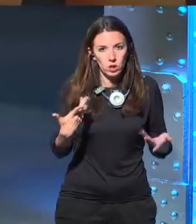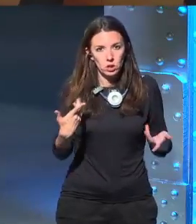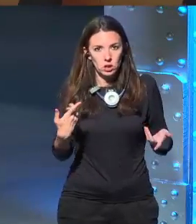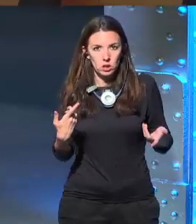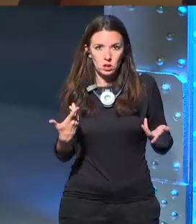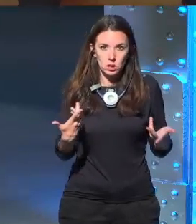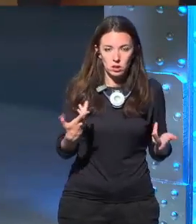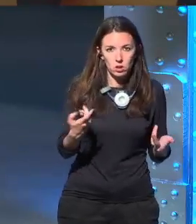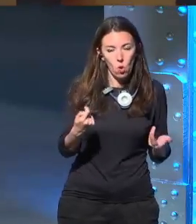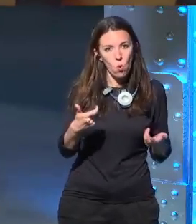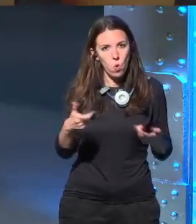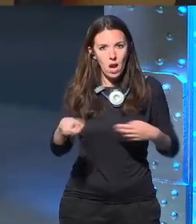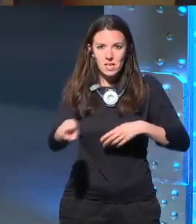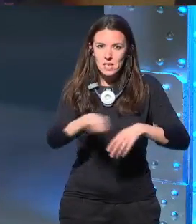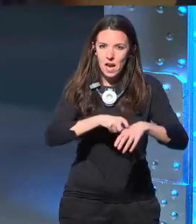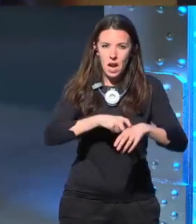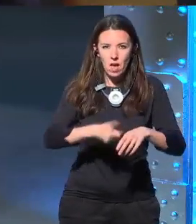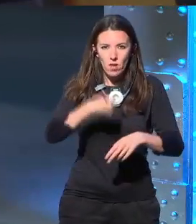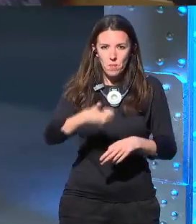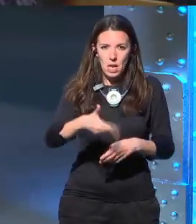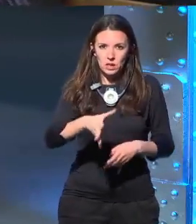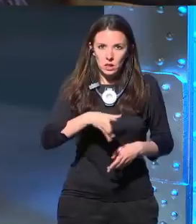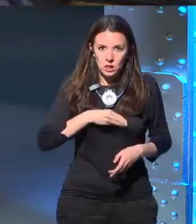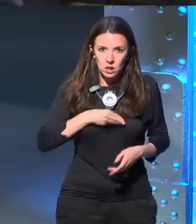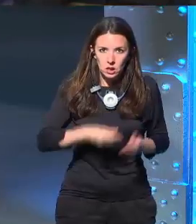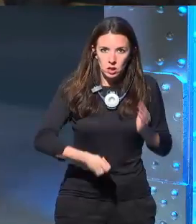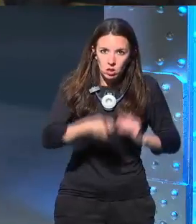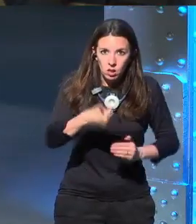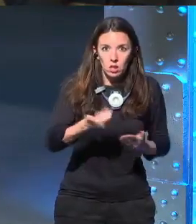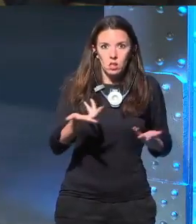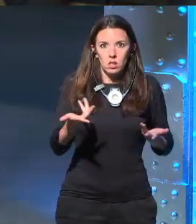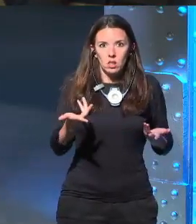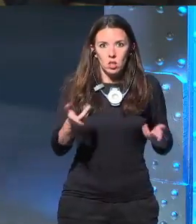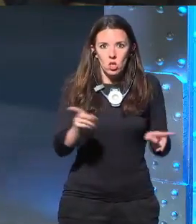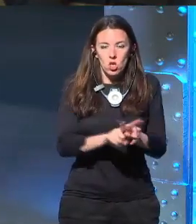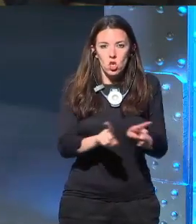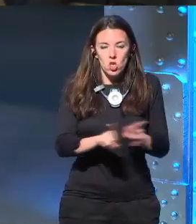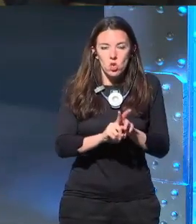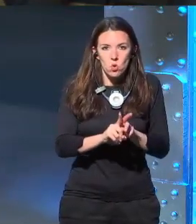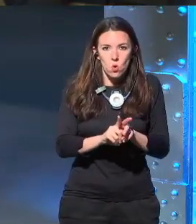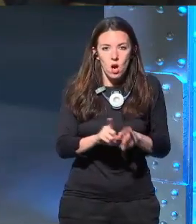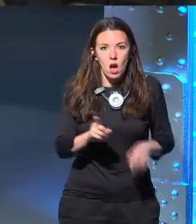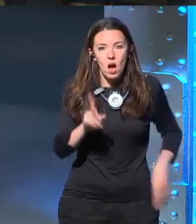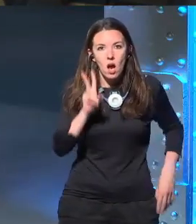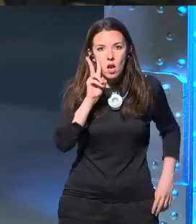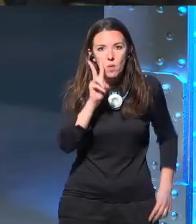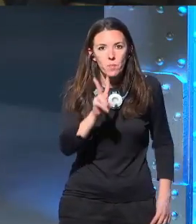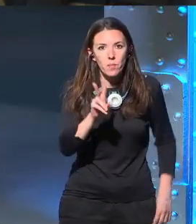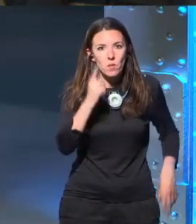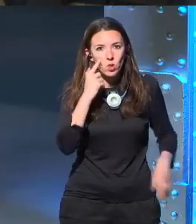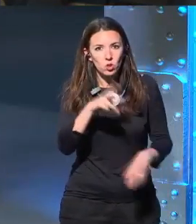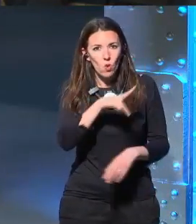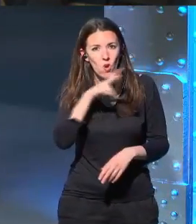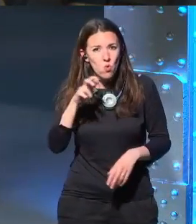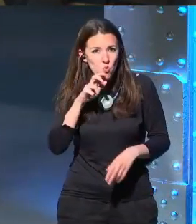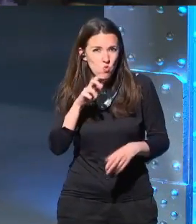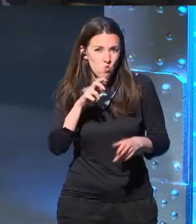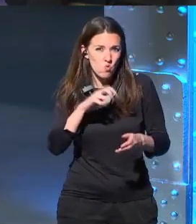dippeth his hand. And then you look, by that point your eye moves to Judas dipping his hand in the bread. And